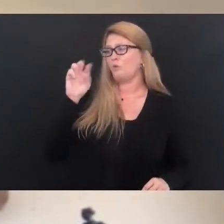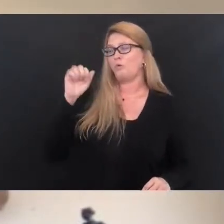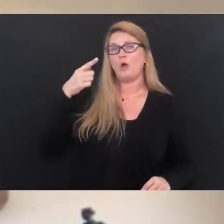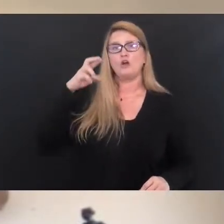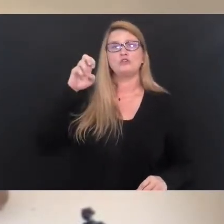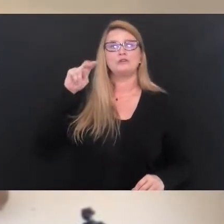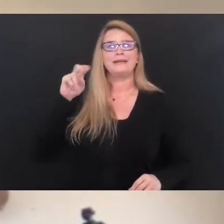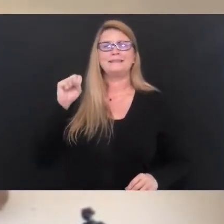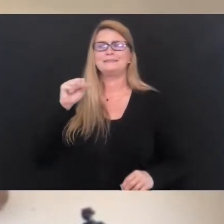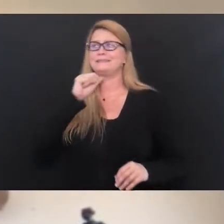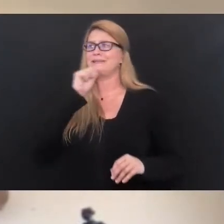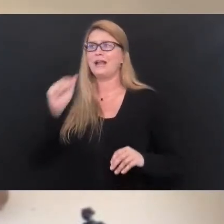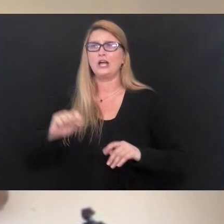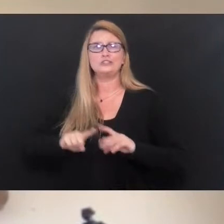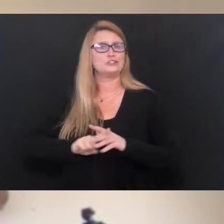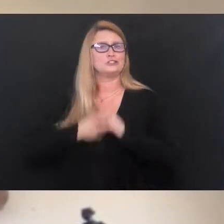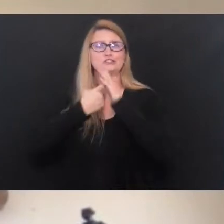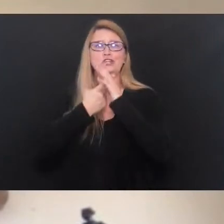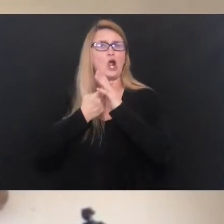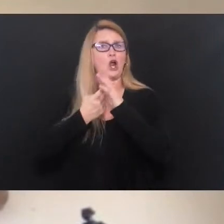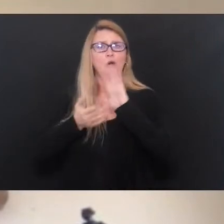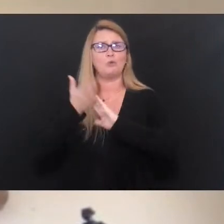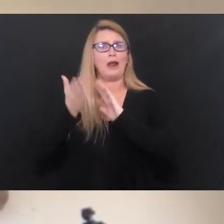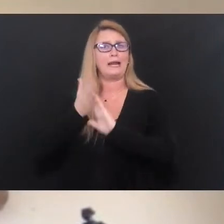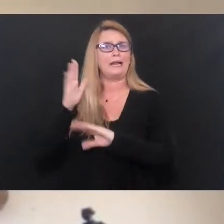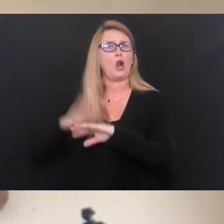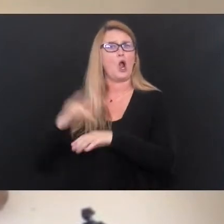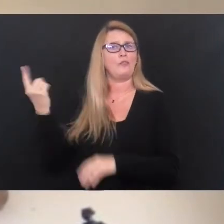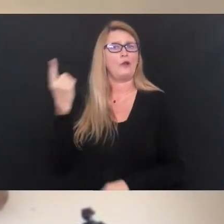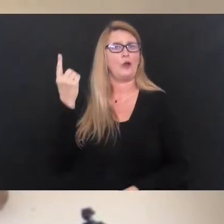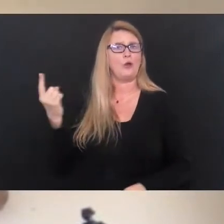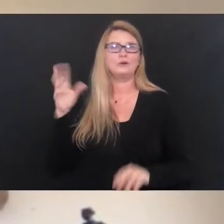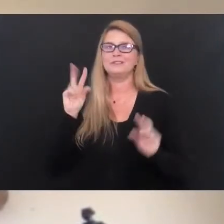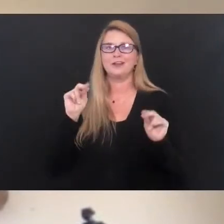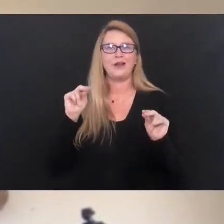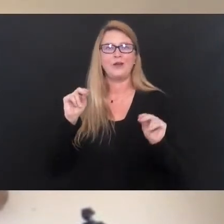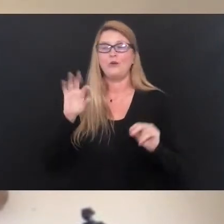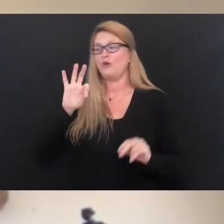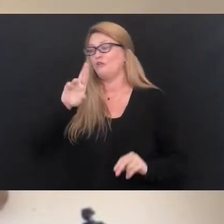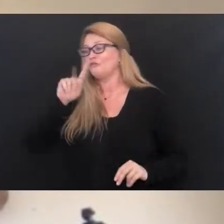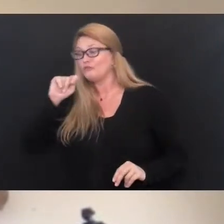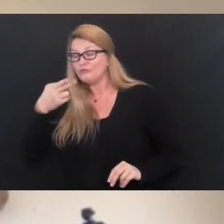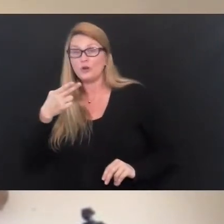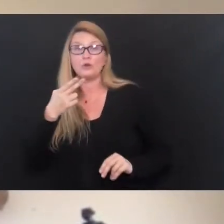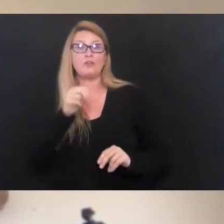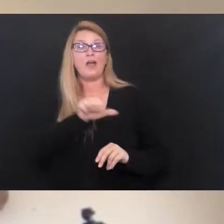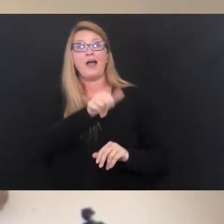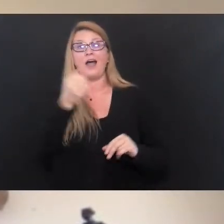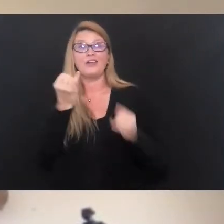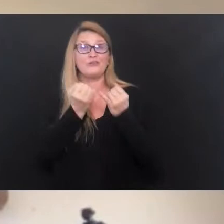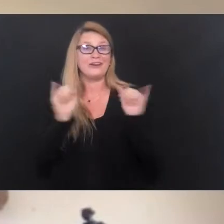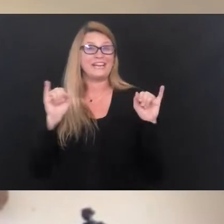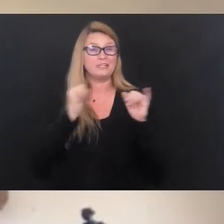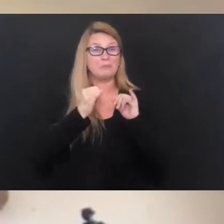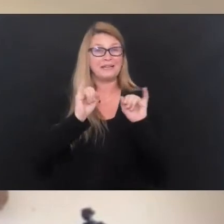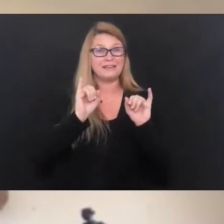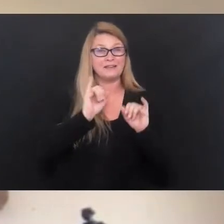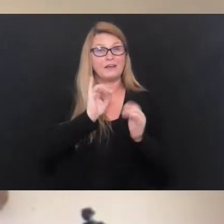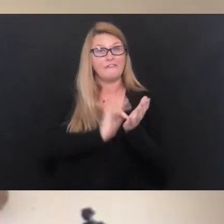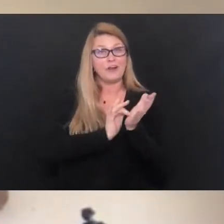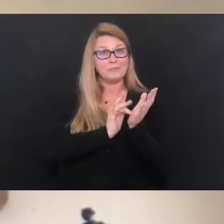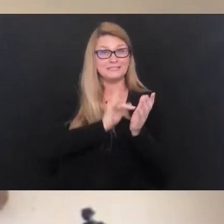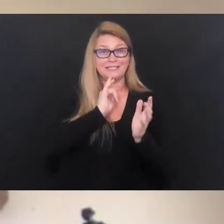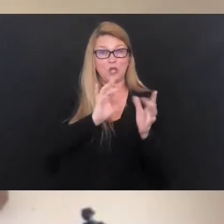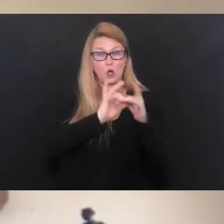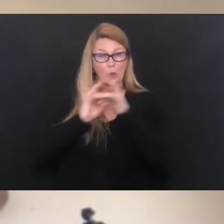pop out on their own with this. They're still Walgreens, Fruth, our other independents are still in coordination with